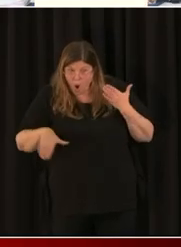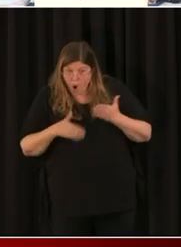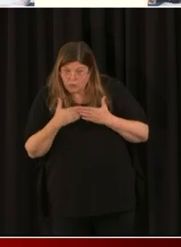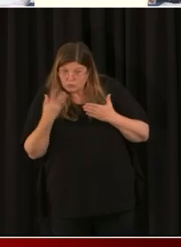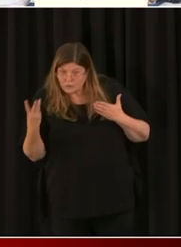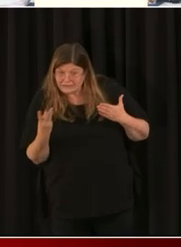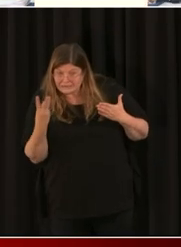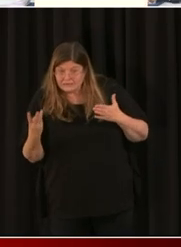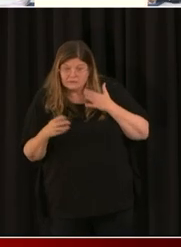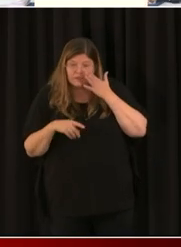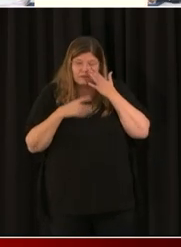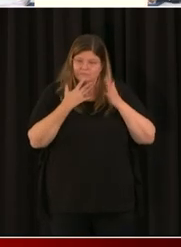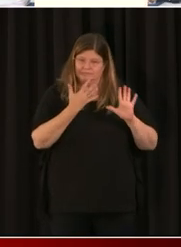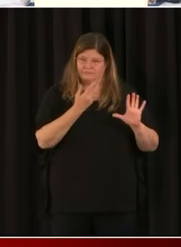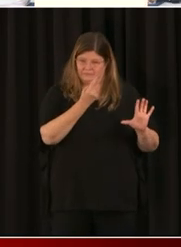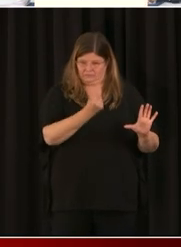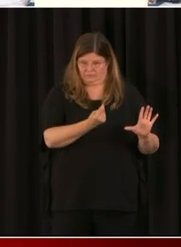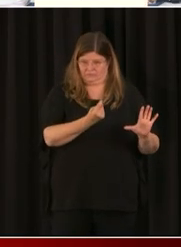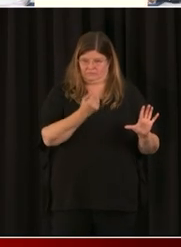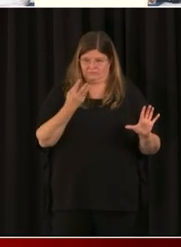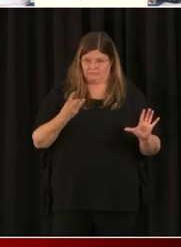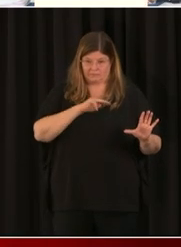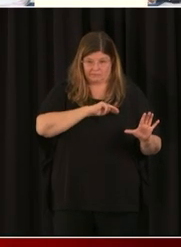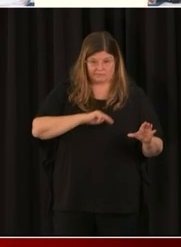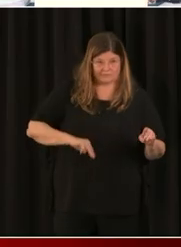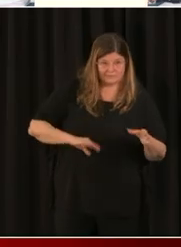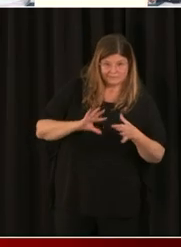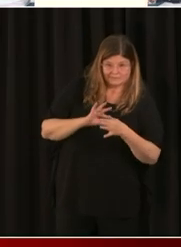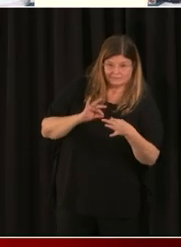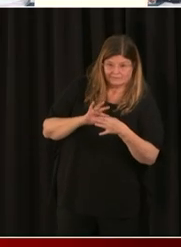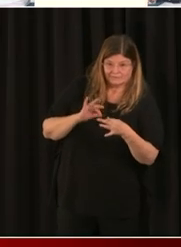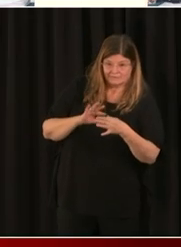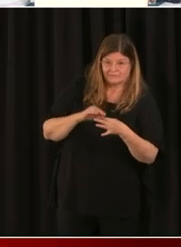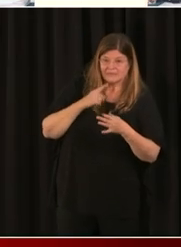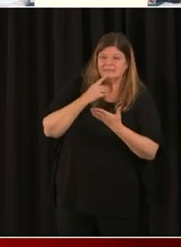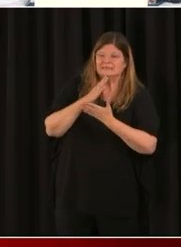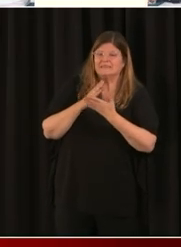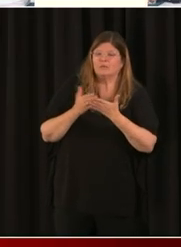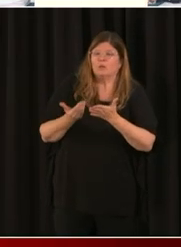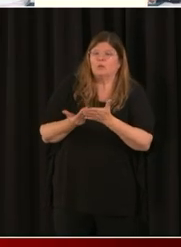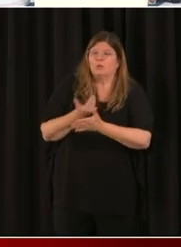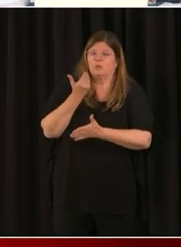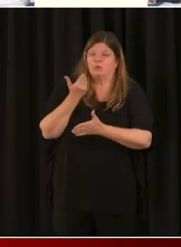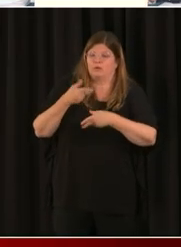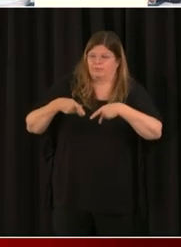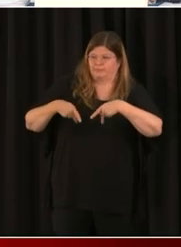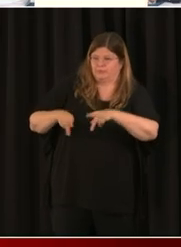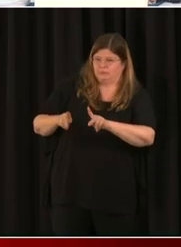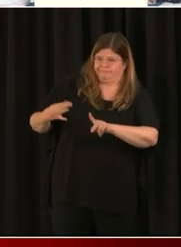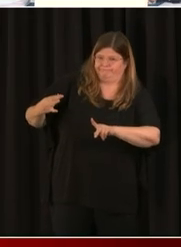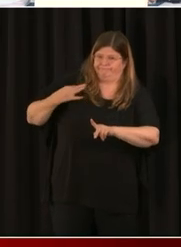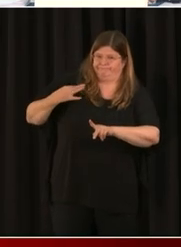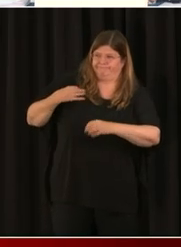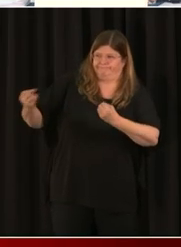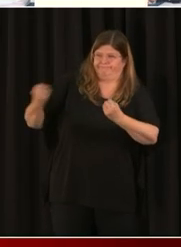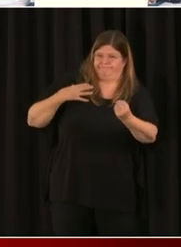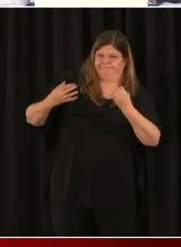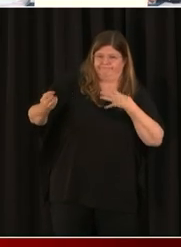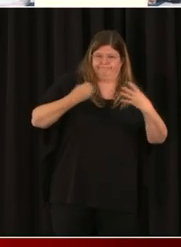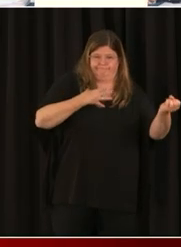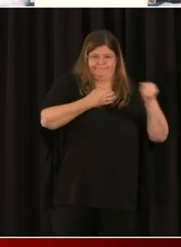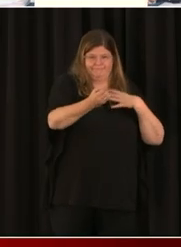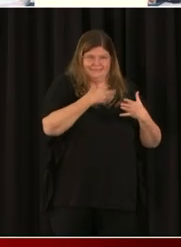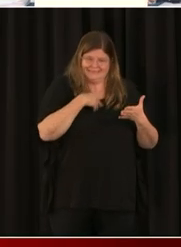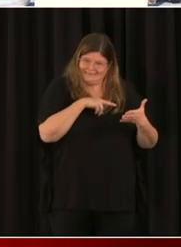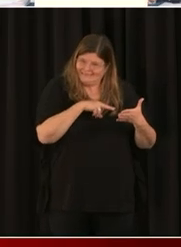split between Tuesday and Wednesday. And as the mayor mentioned, there are some new permits, applications that have come in, and again,